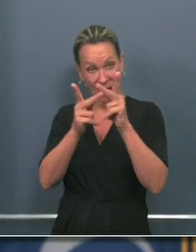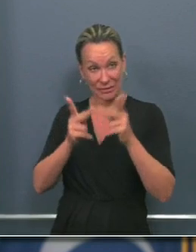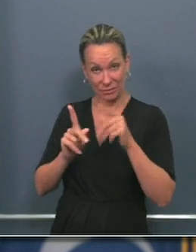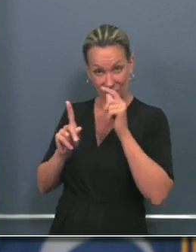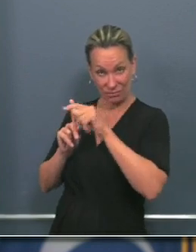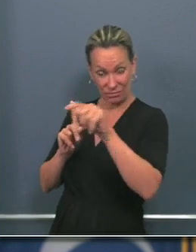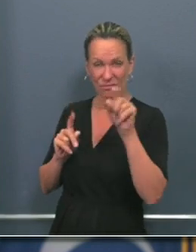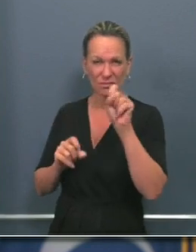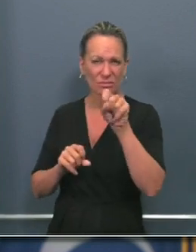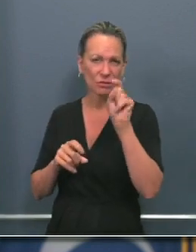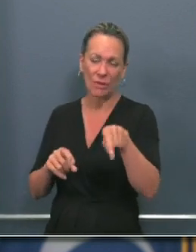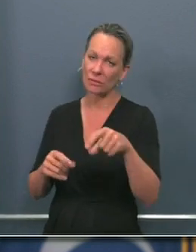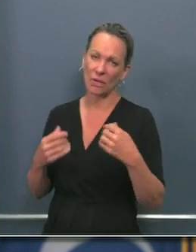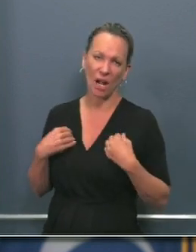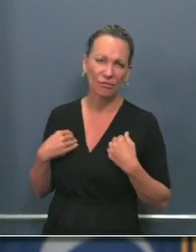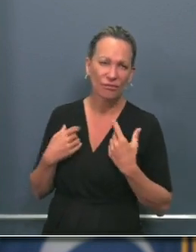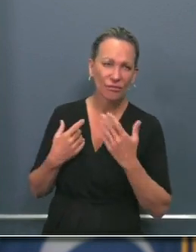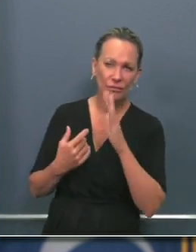Kathleen Renane, AP.